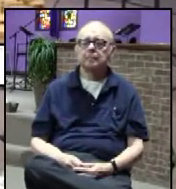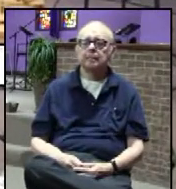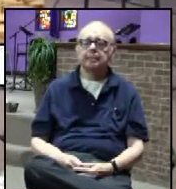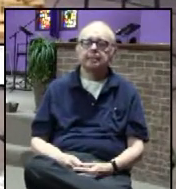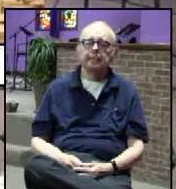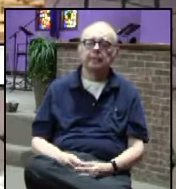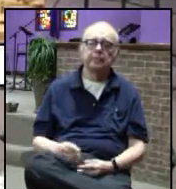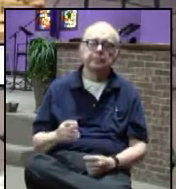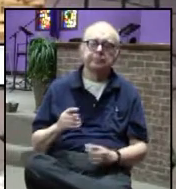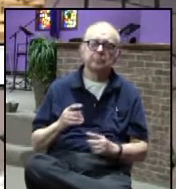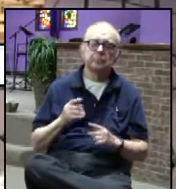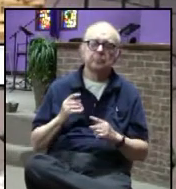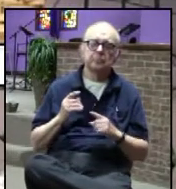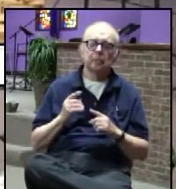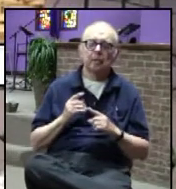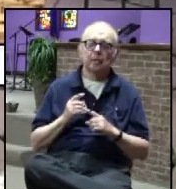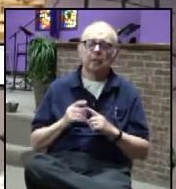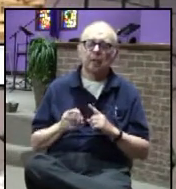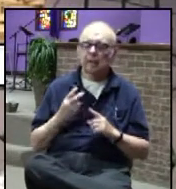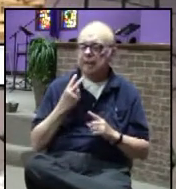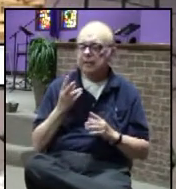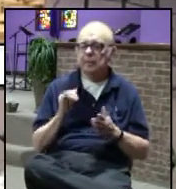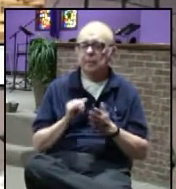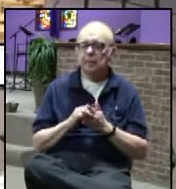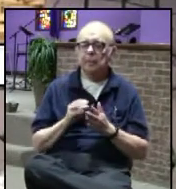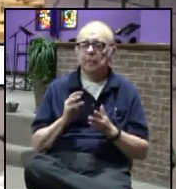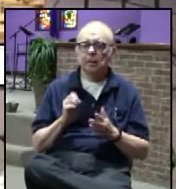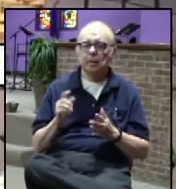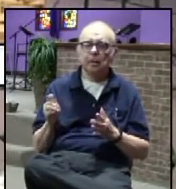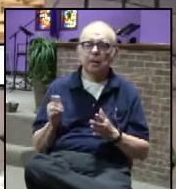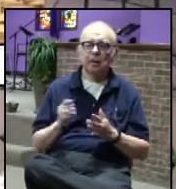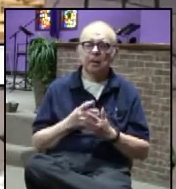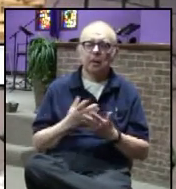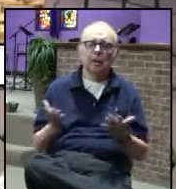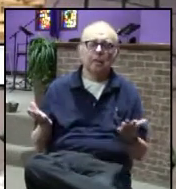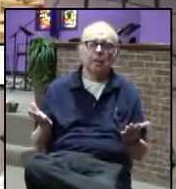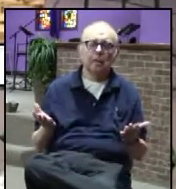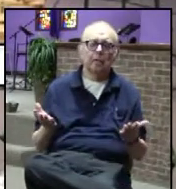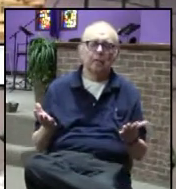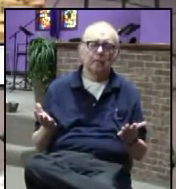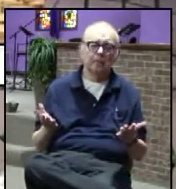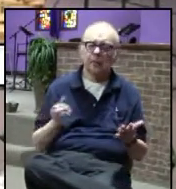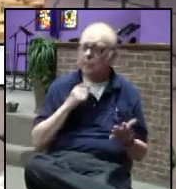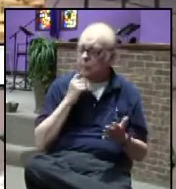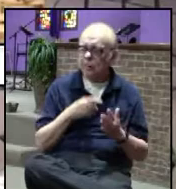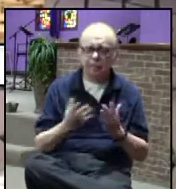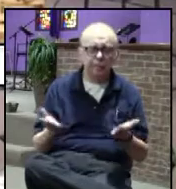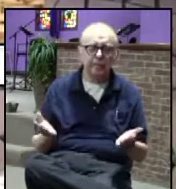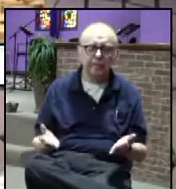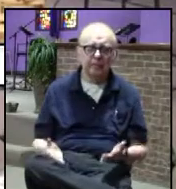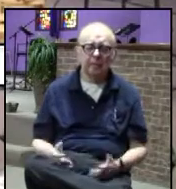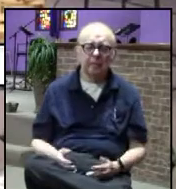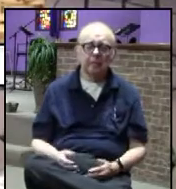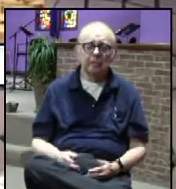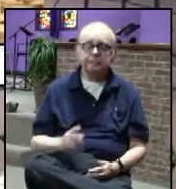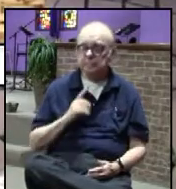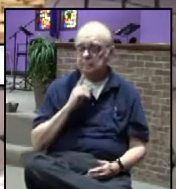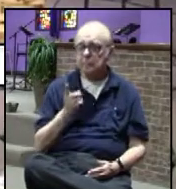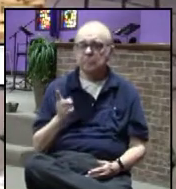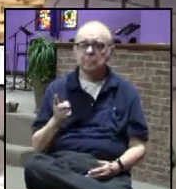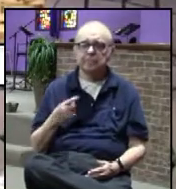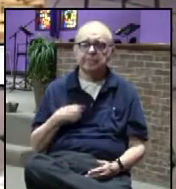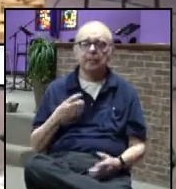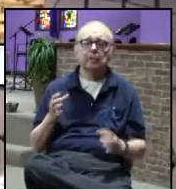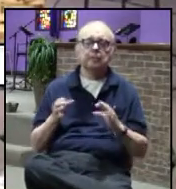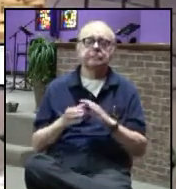And they can't seek medical help. So there's certain things that doesn't cost you anything. As a matter of fact, we can